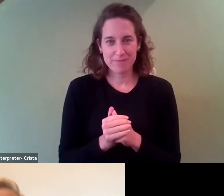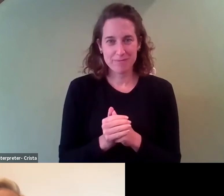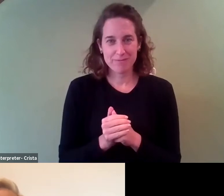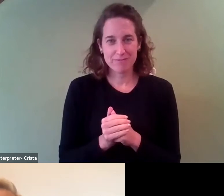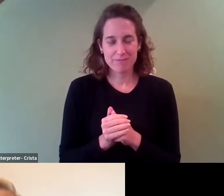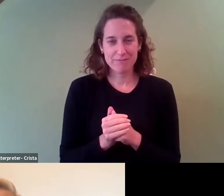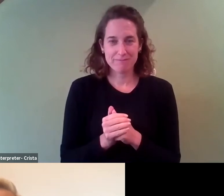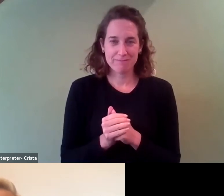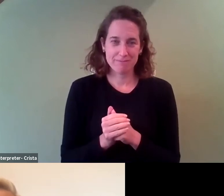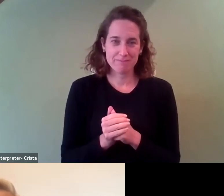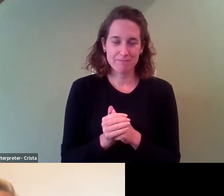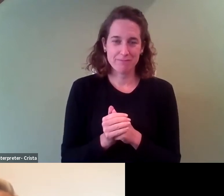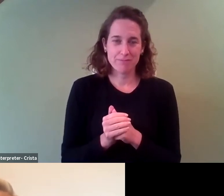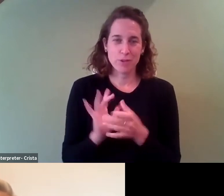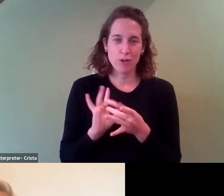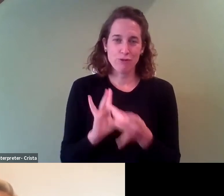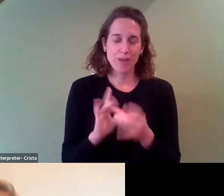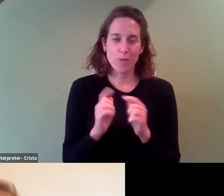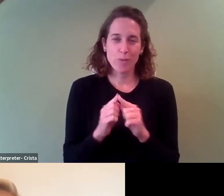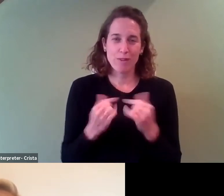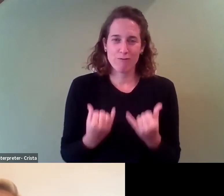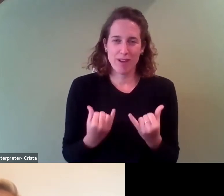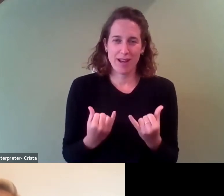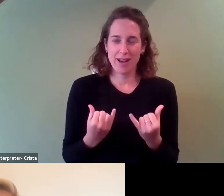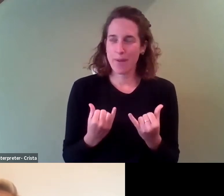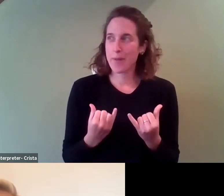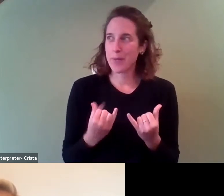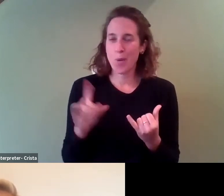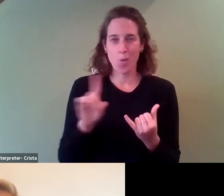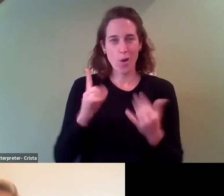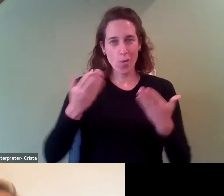about where we are today. And